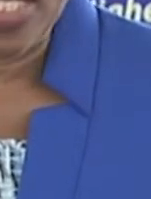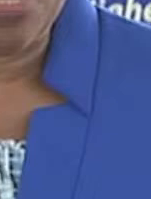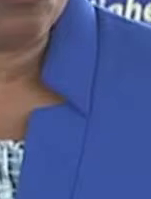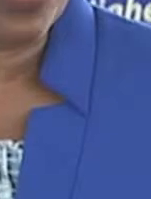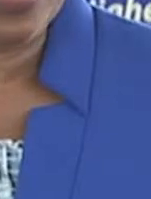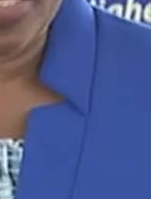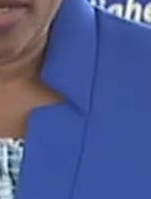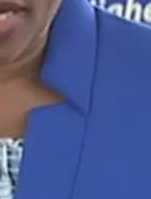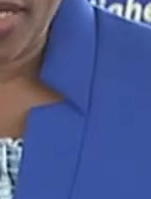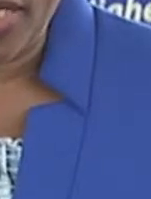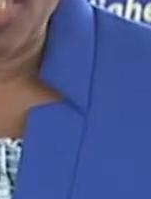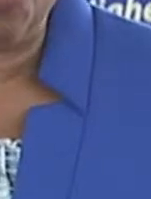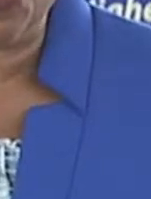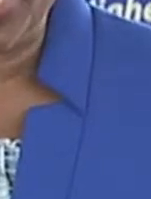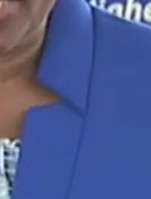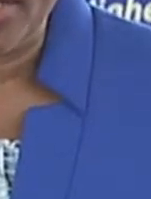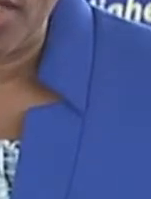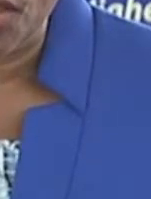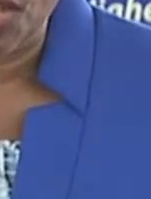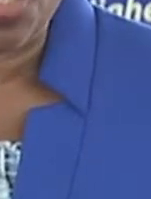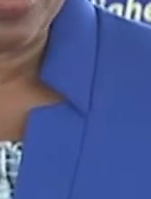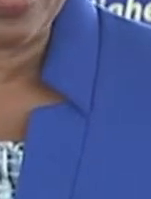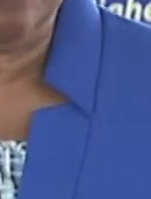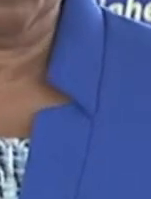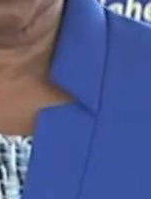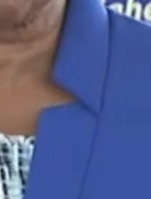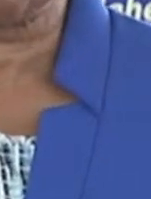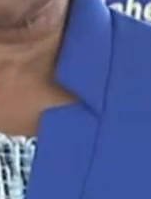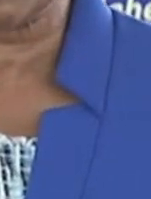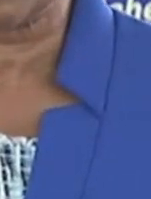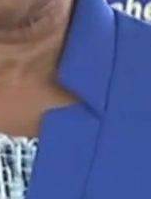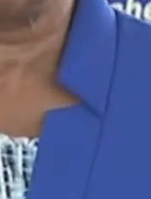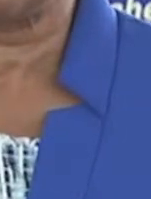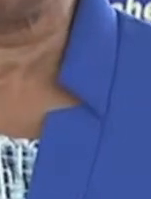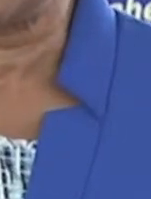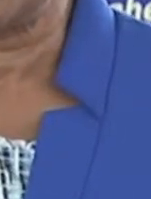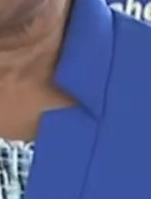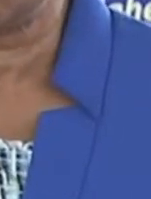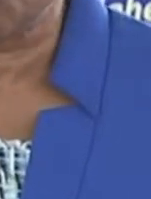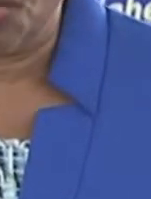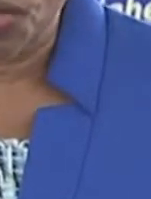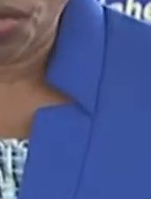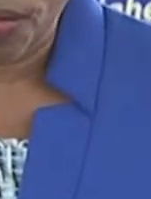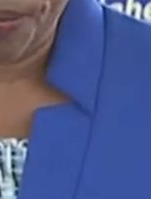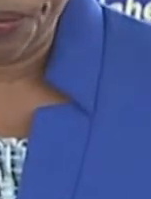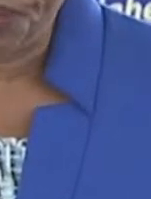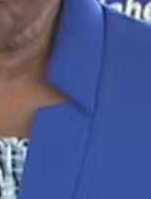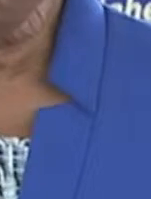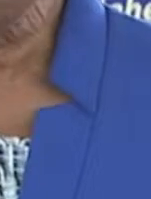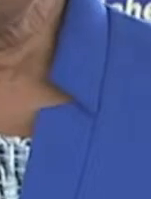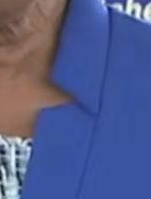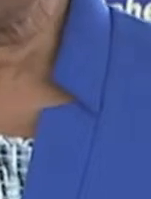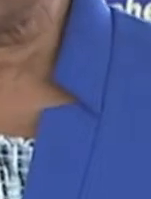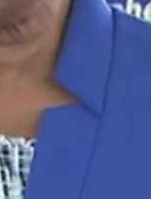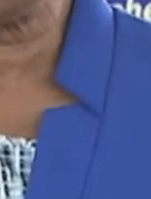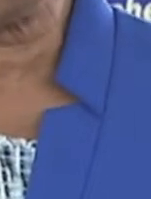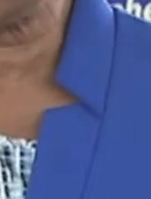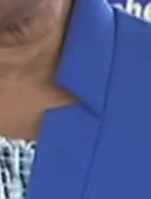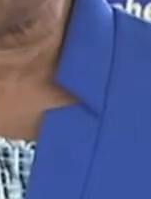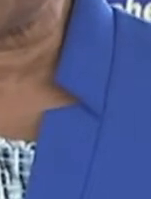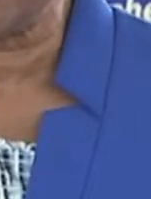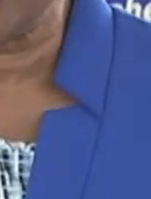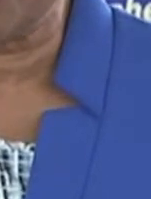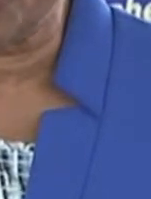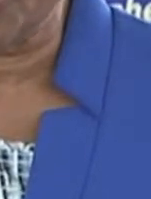CEOs heading different institutions, should there be need to do so. So at